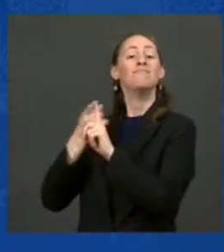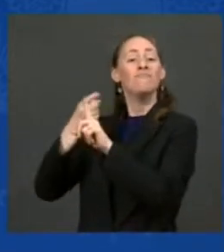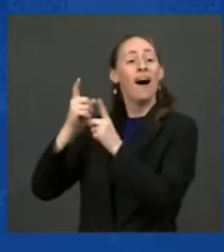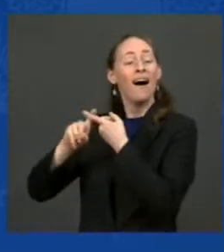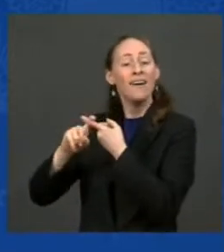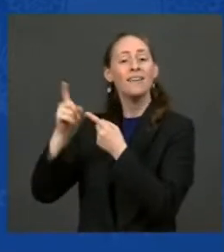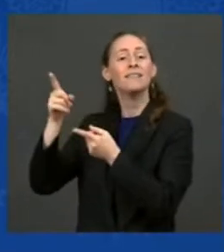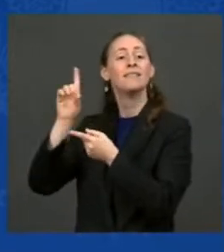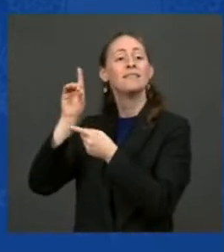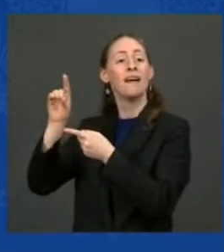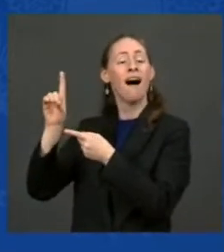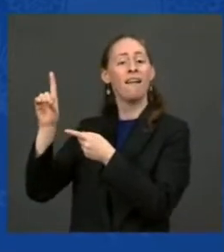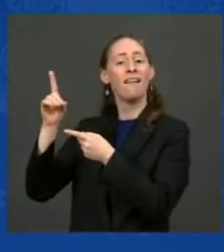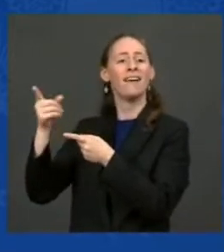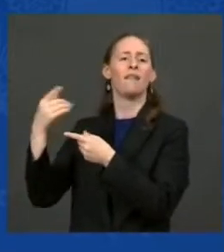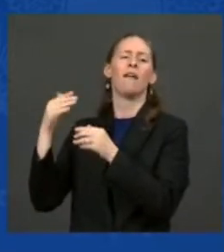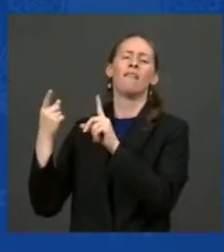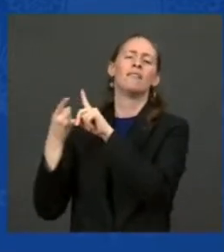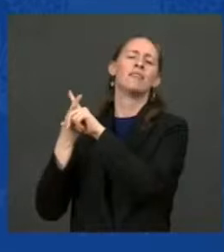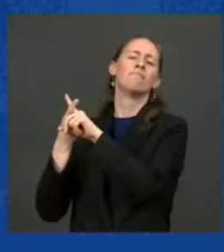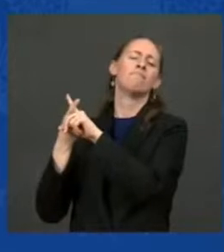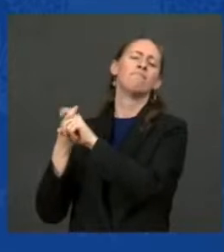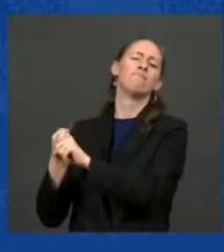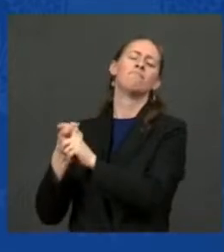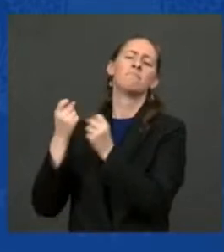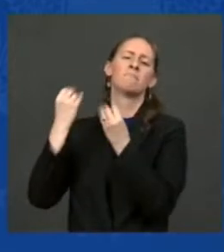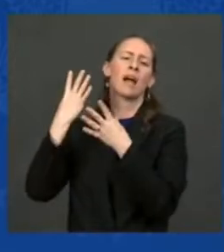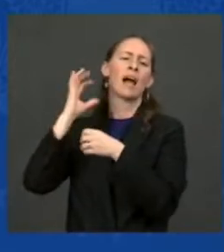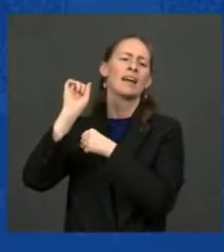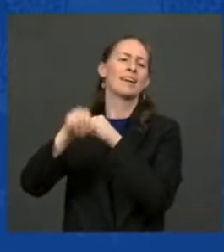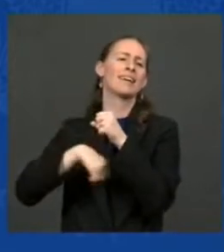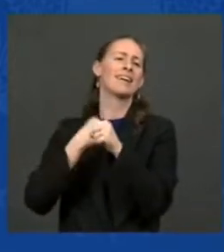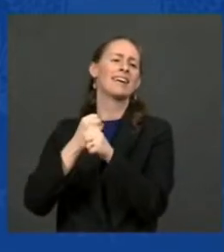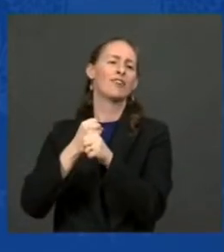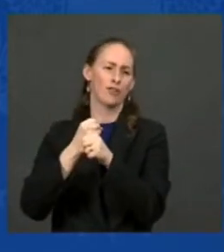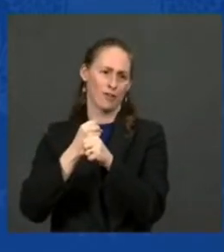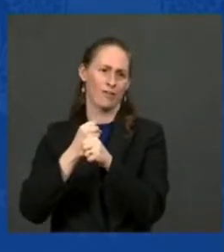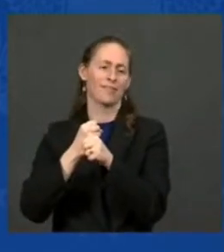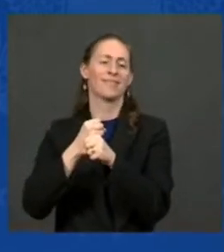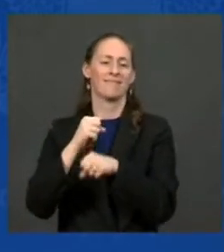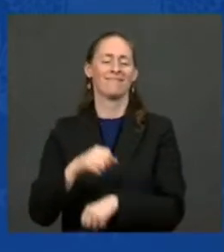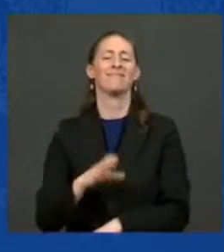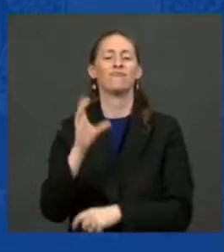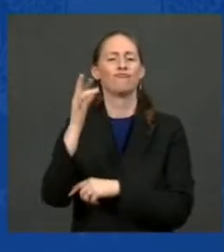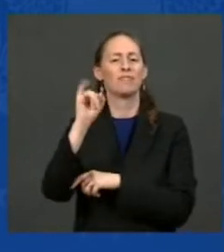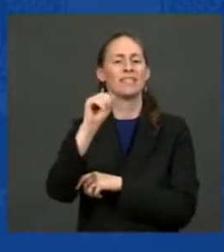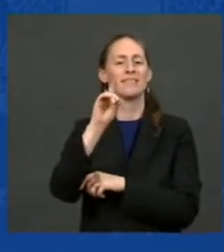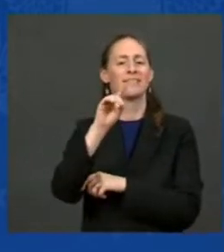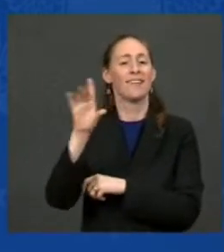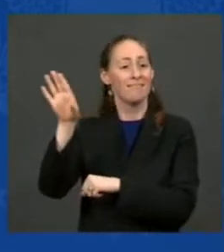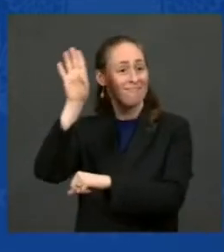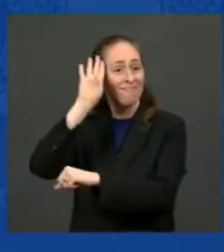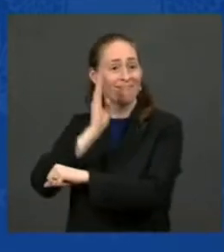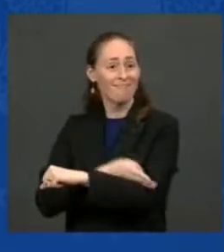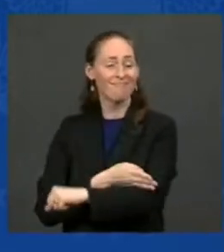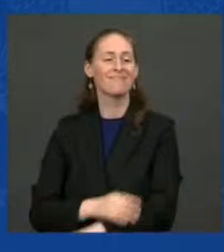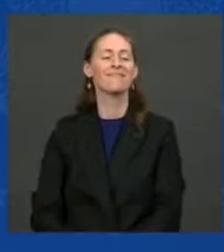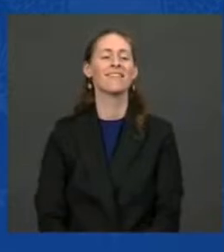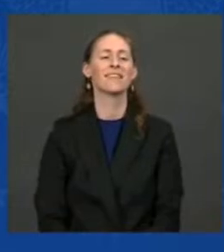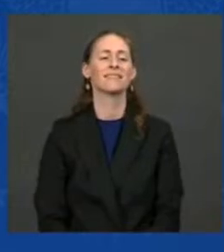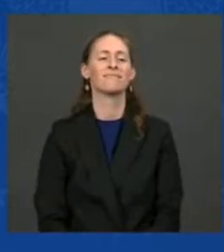are really good, close friends, Senator Chris Dodd. Chris and I have known each other for a long